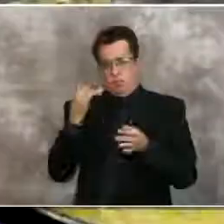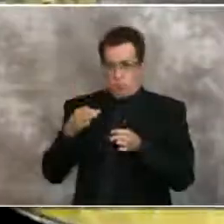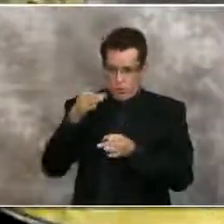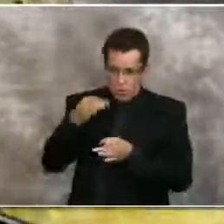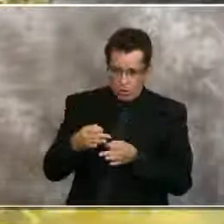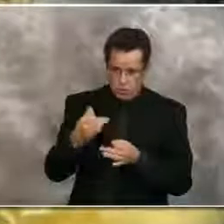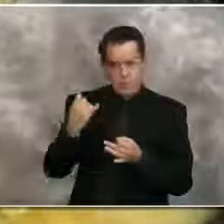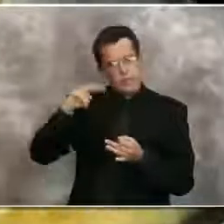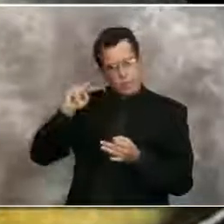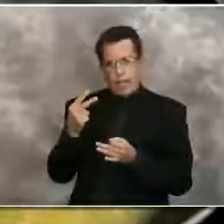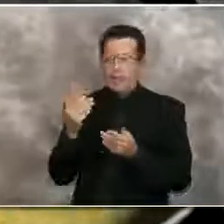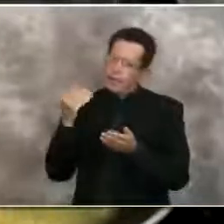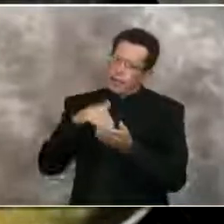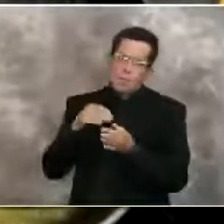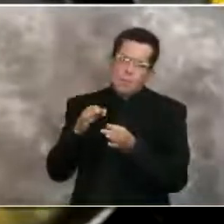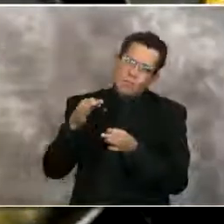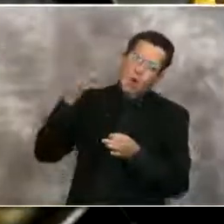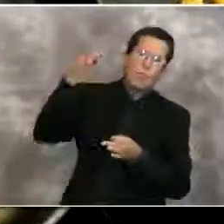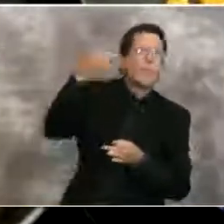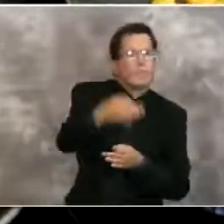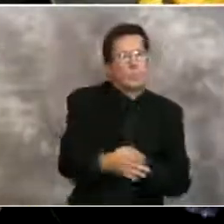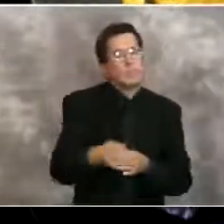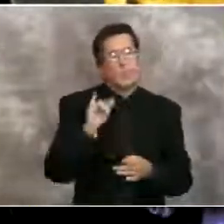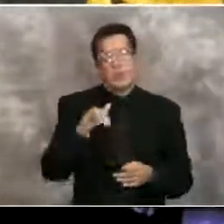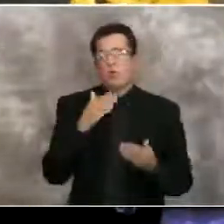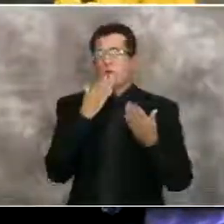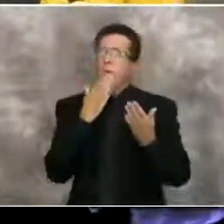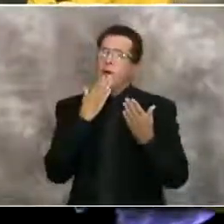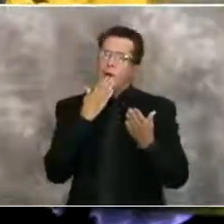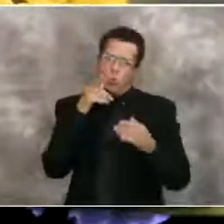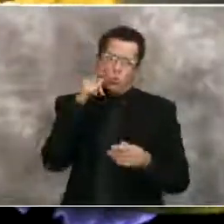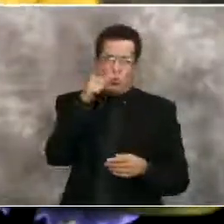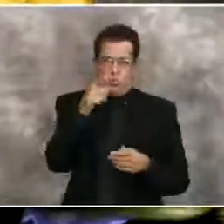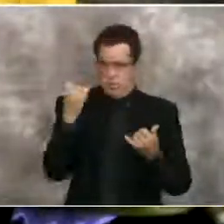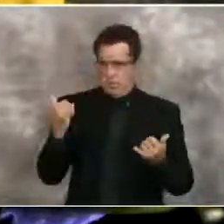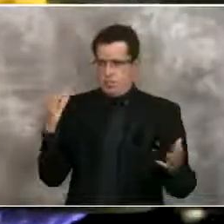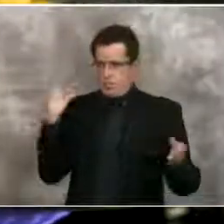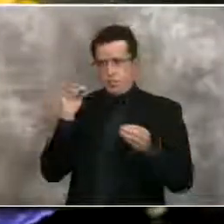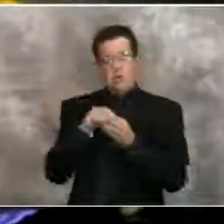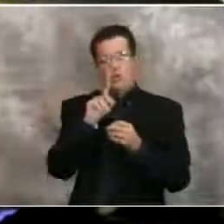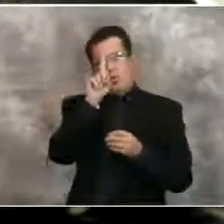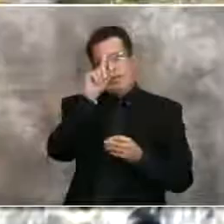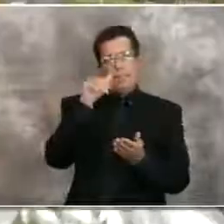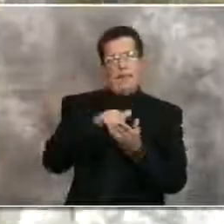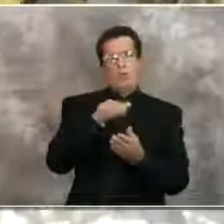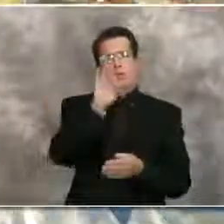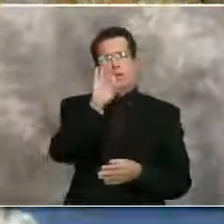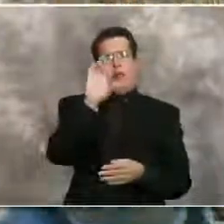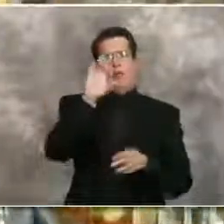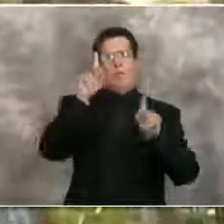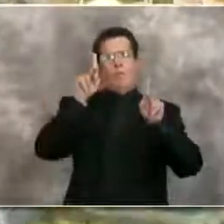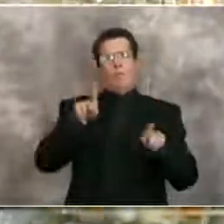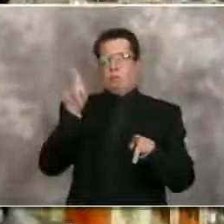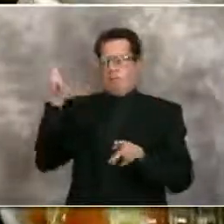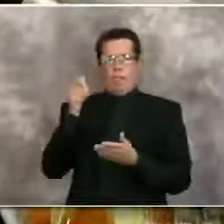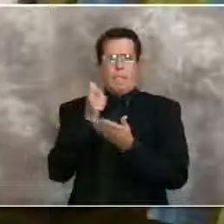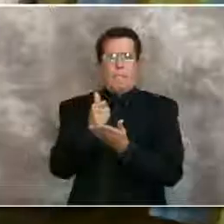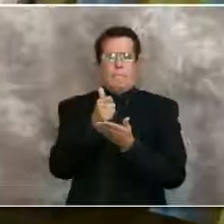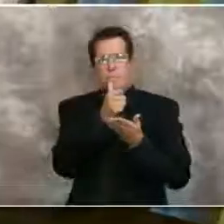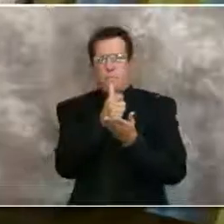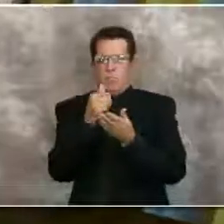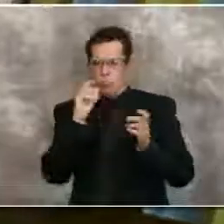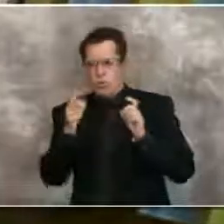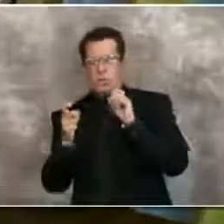and we're happy to see that. As of today, the program is serving nearly 1,900 individuals and has participation from more